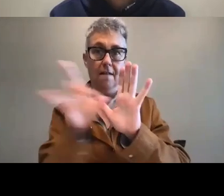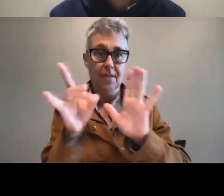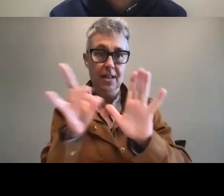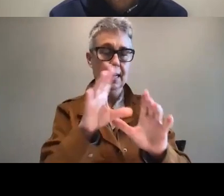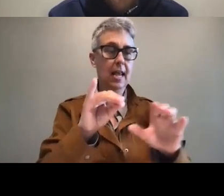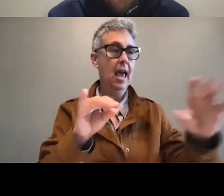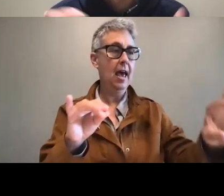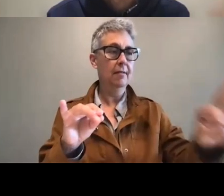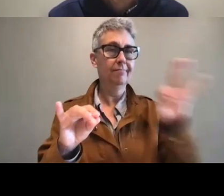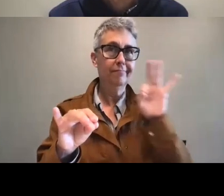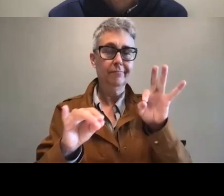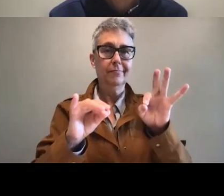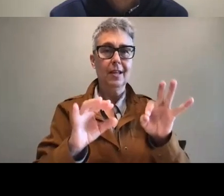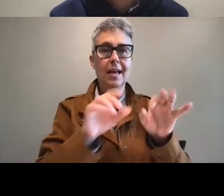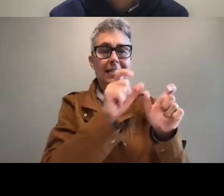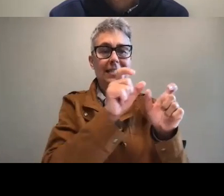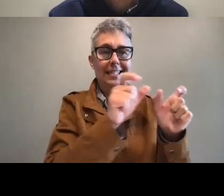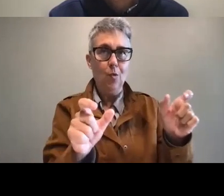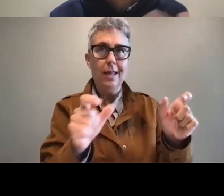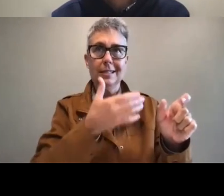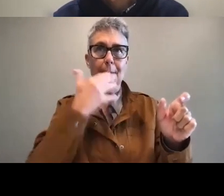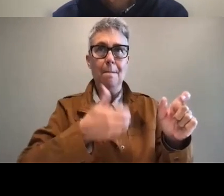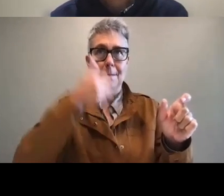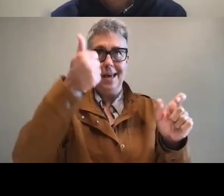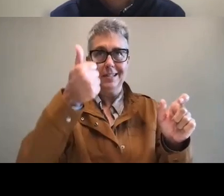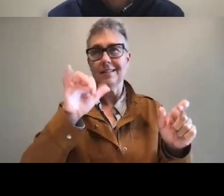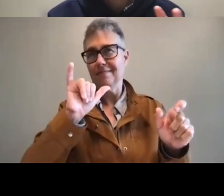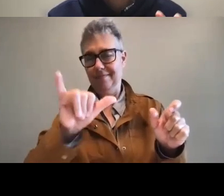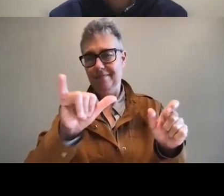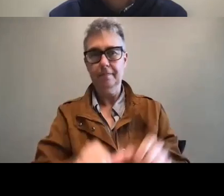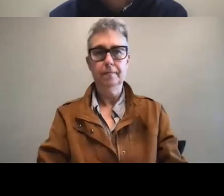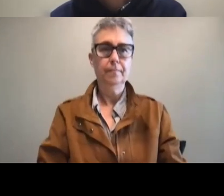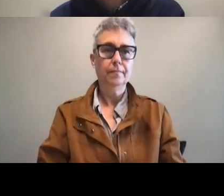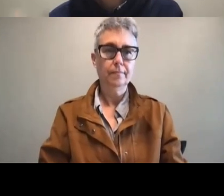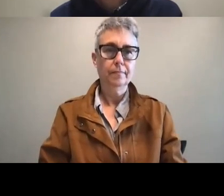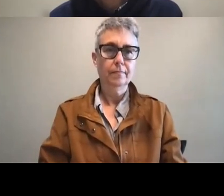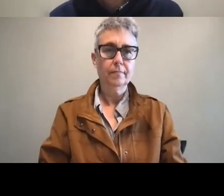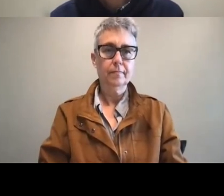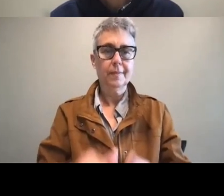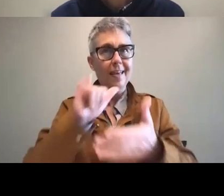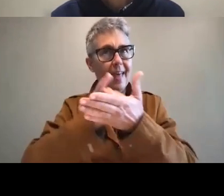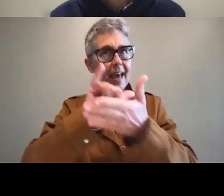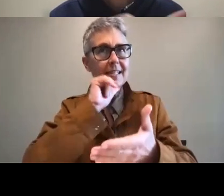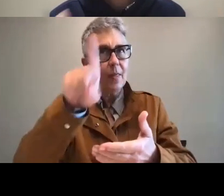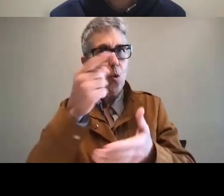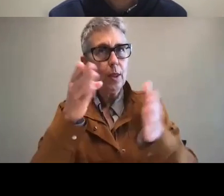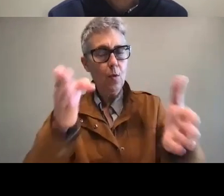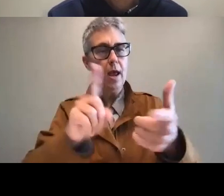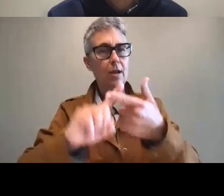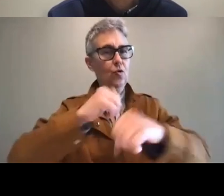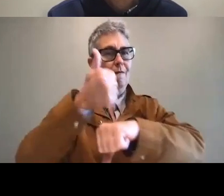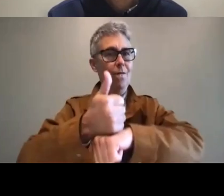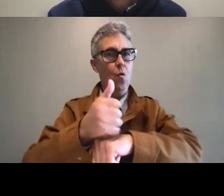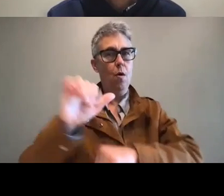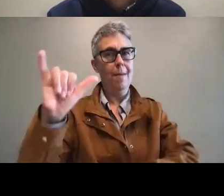select the optimal sequence, etc. Right? Of course, this is not the only way to formulate antibody design, but